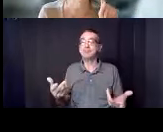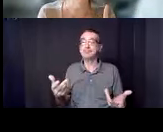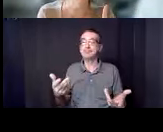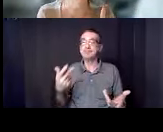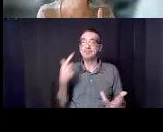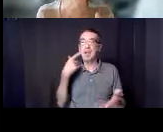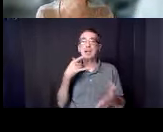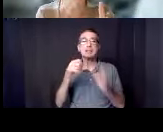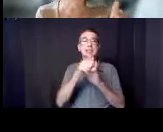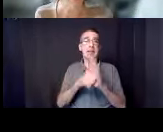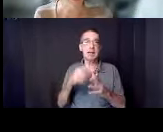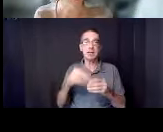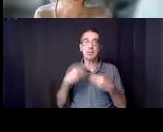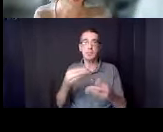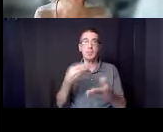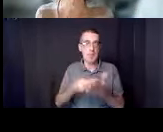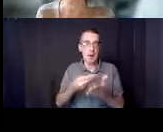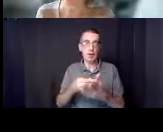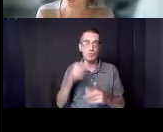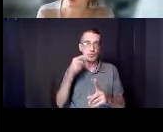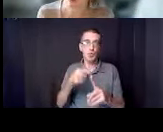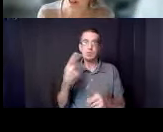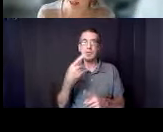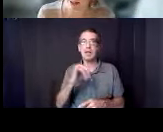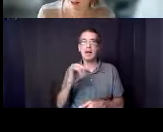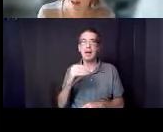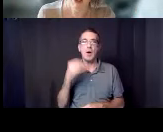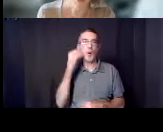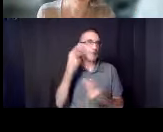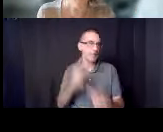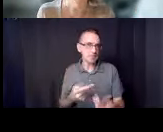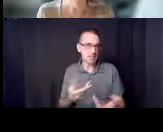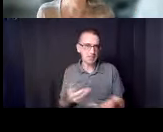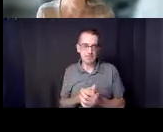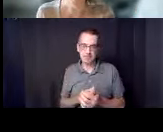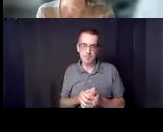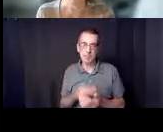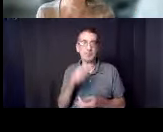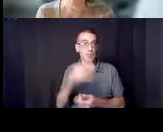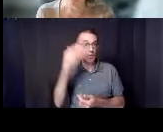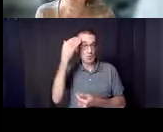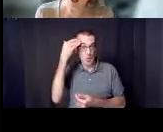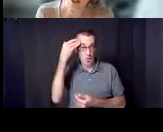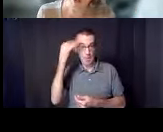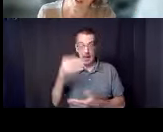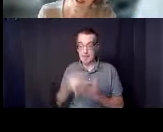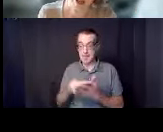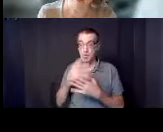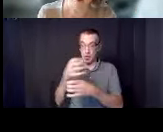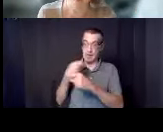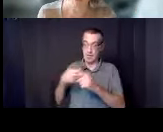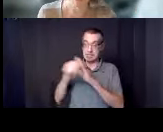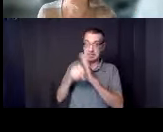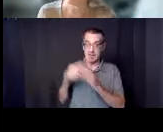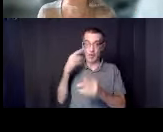the state is putting money towards something like home visiting, and you know that this money you're going to get from the state